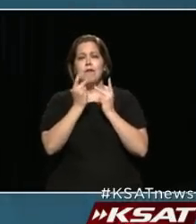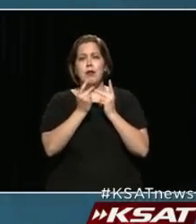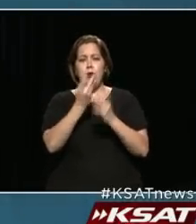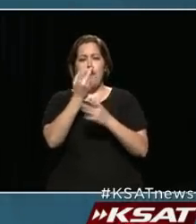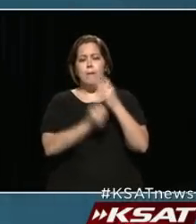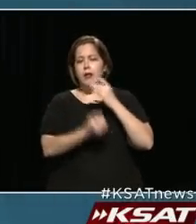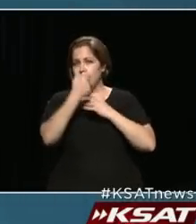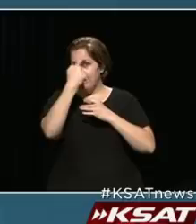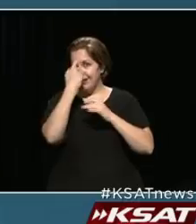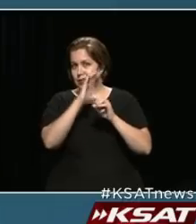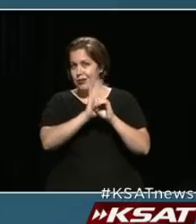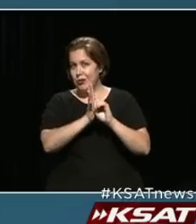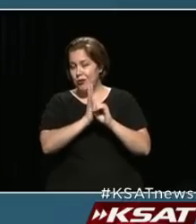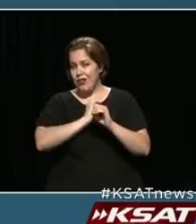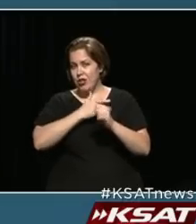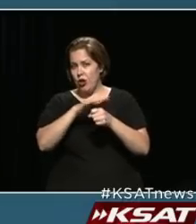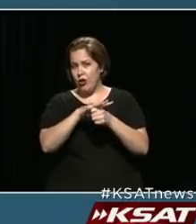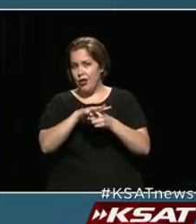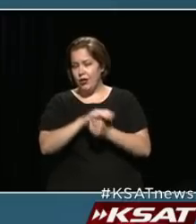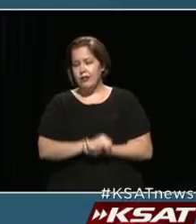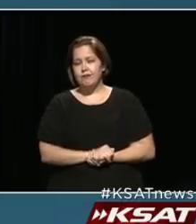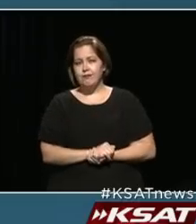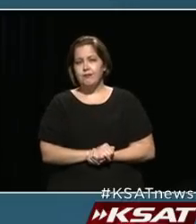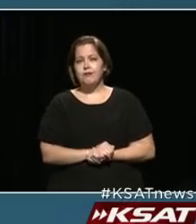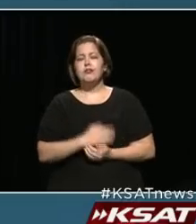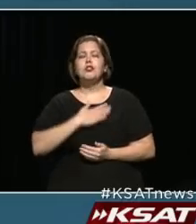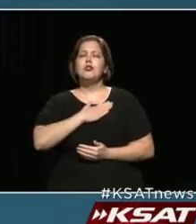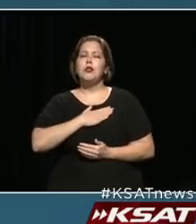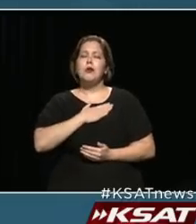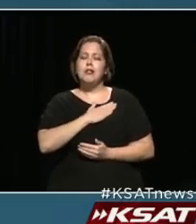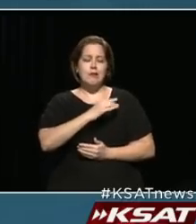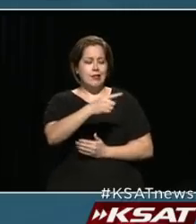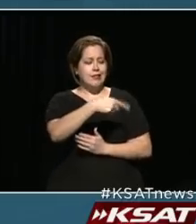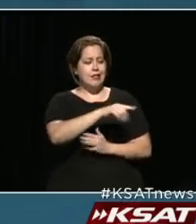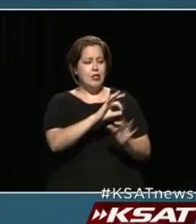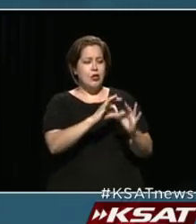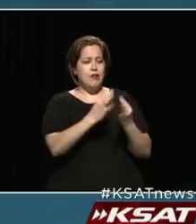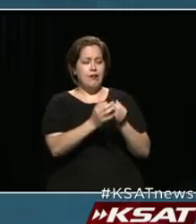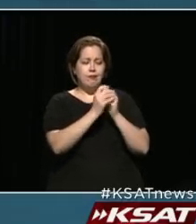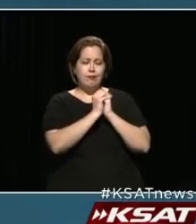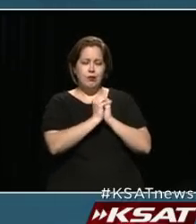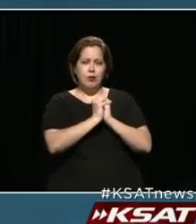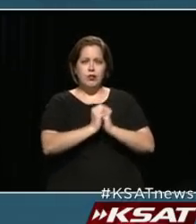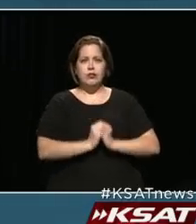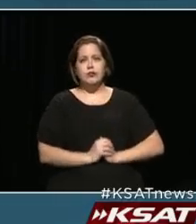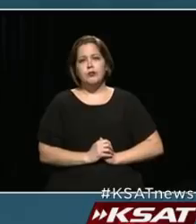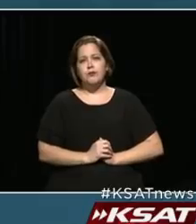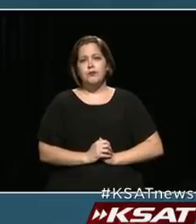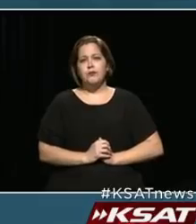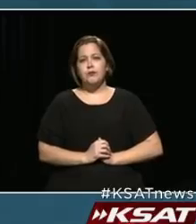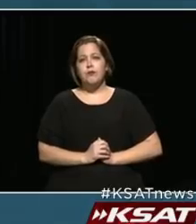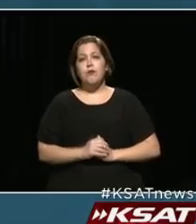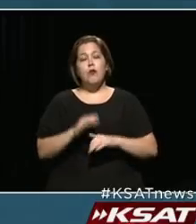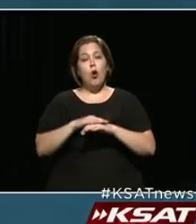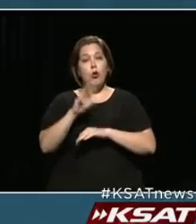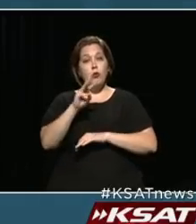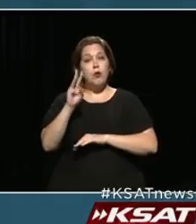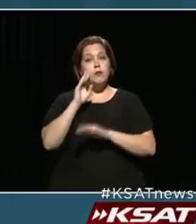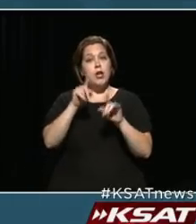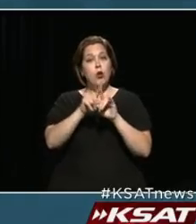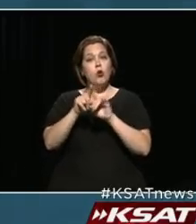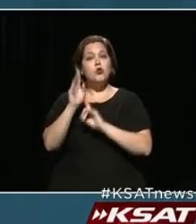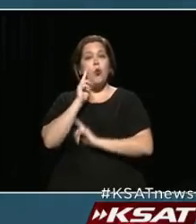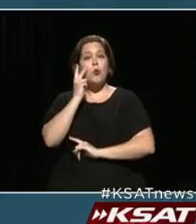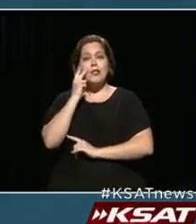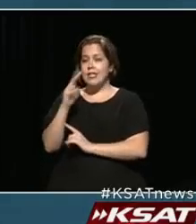to COVID-19 in our community. So let's please keep them and their families in our prayers. On the website, you'll also